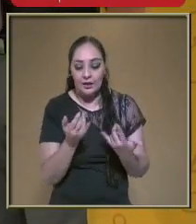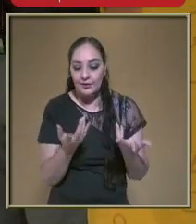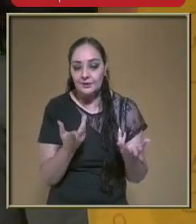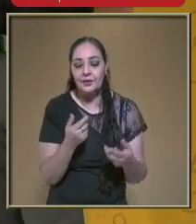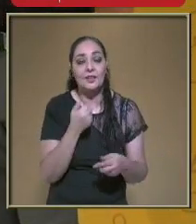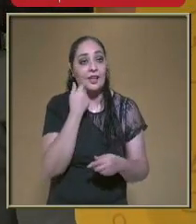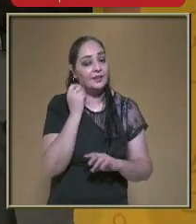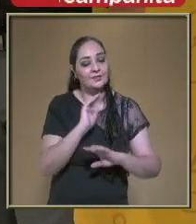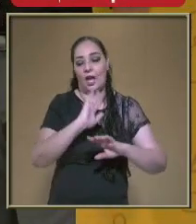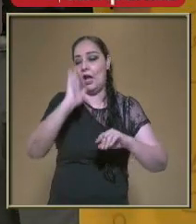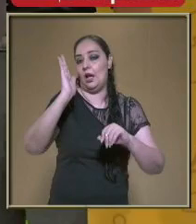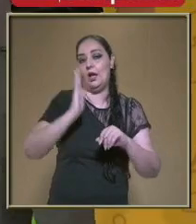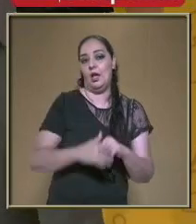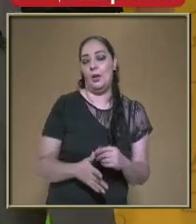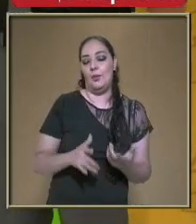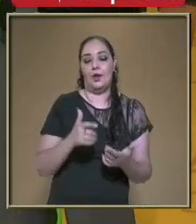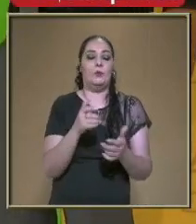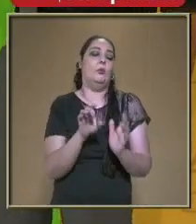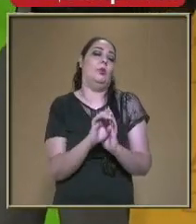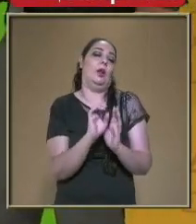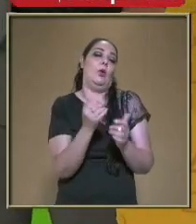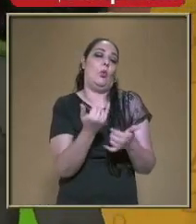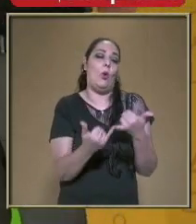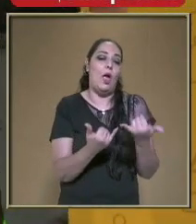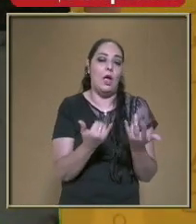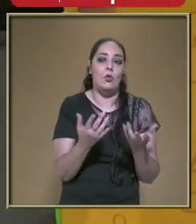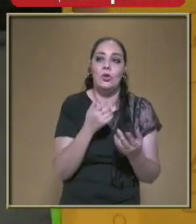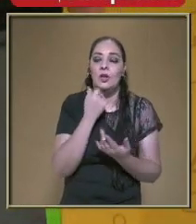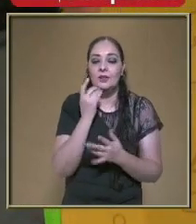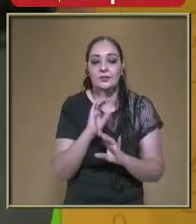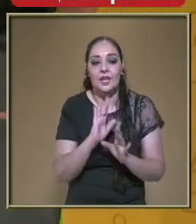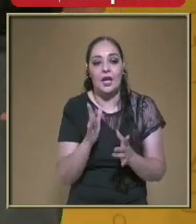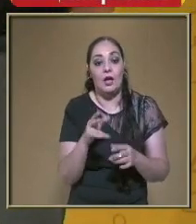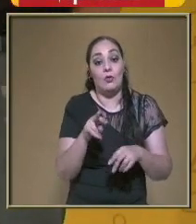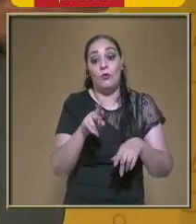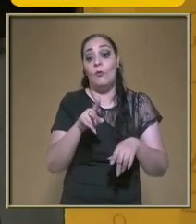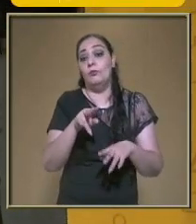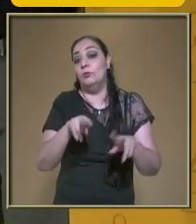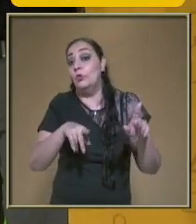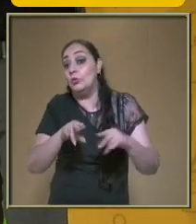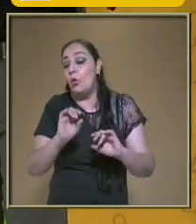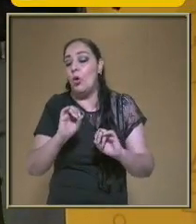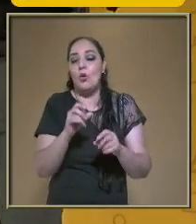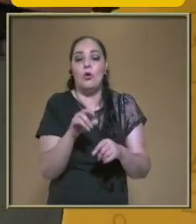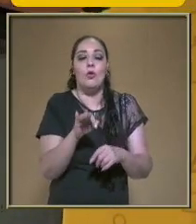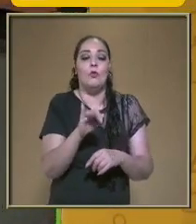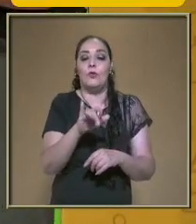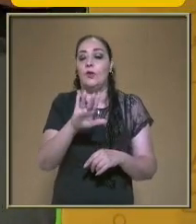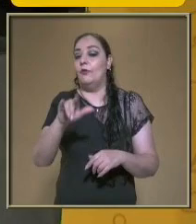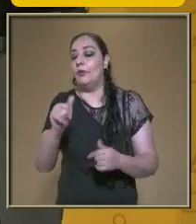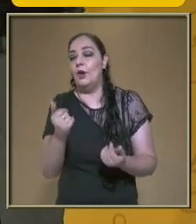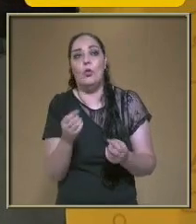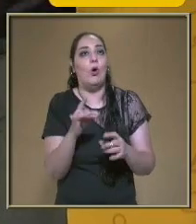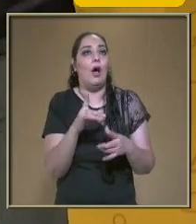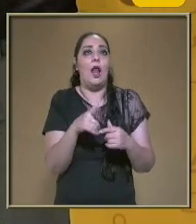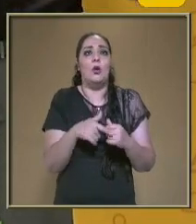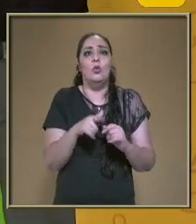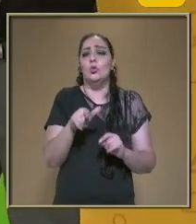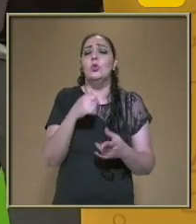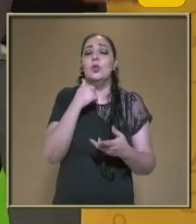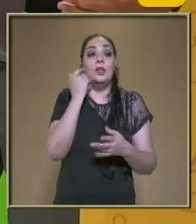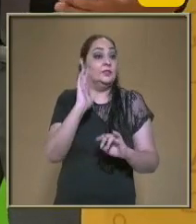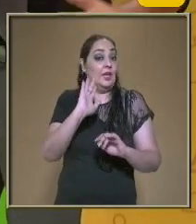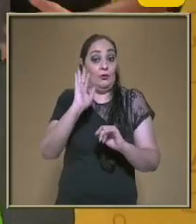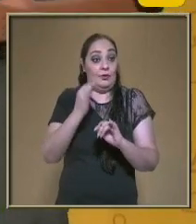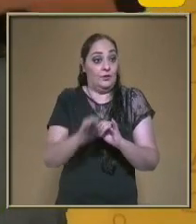to finish the Street Fighter, when you want to finish the FIFA, okay, at the time that you are playing video games. If you want to finish